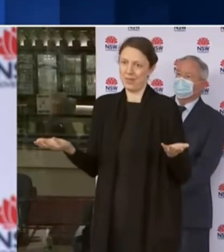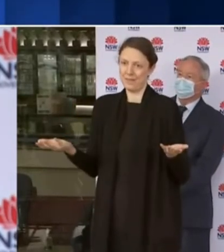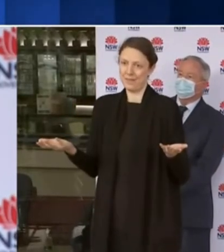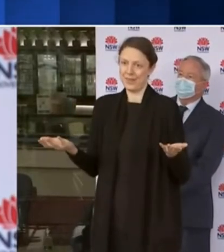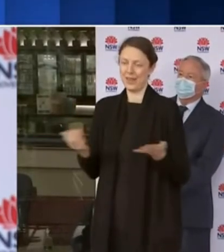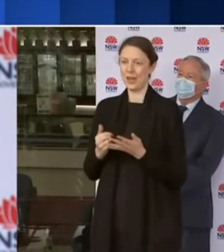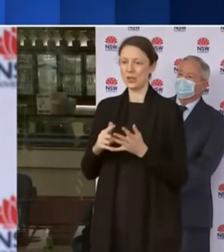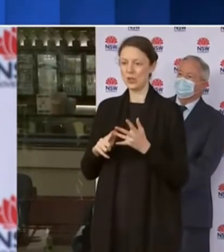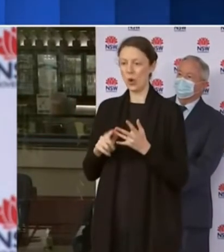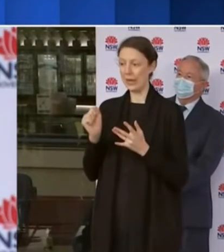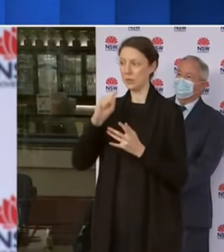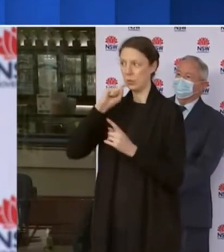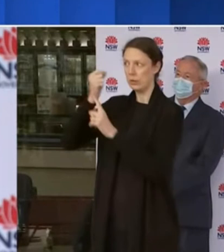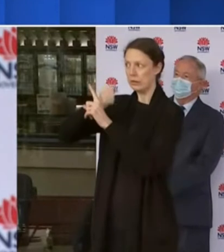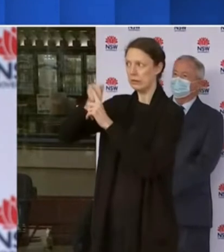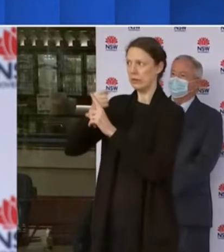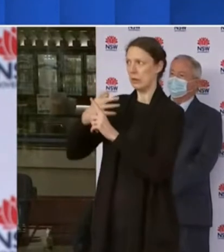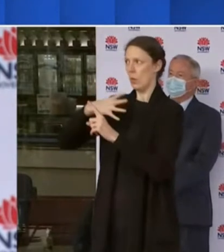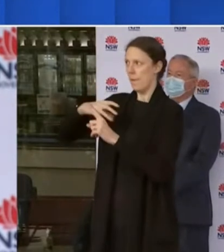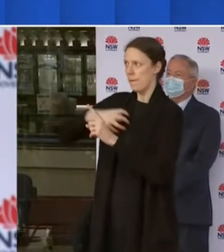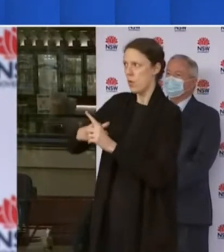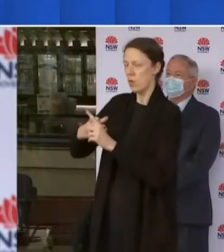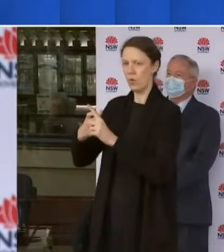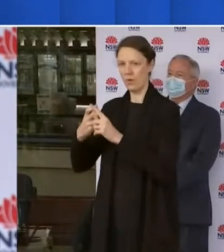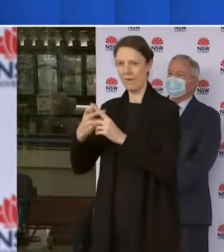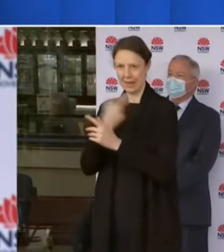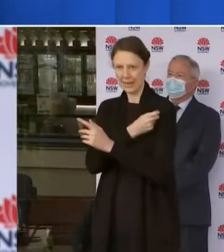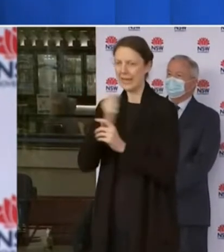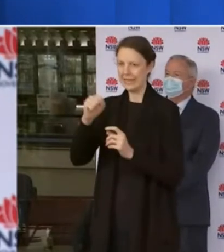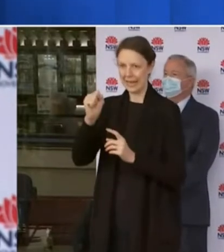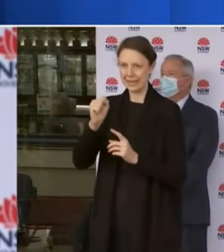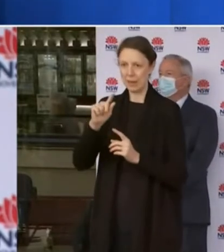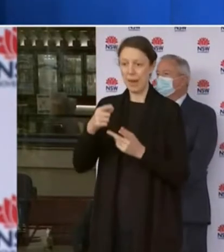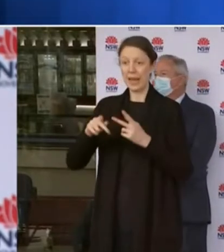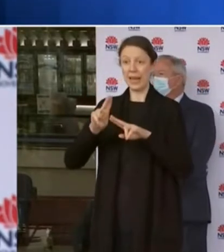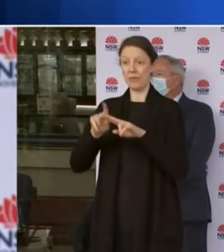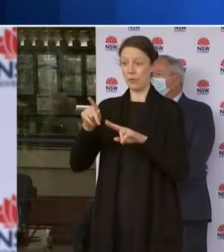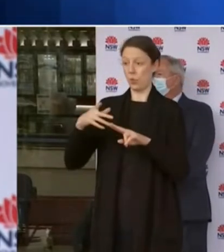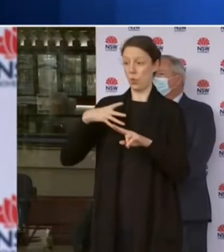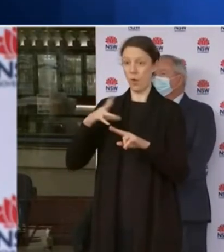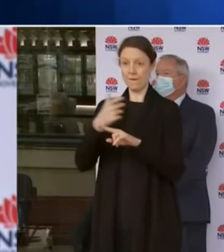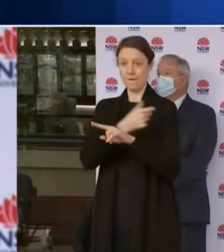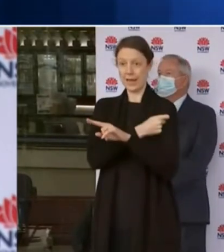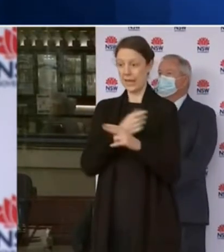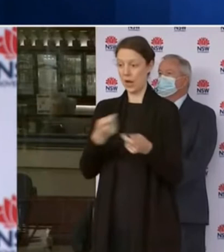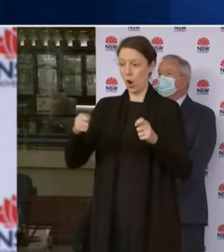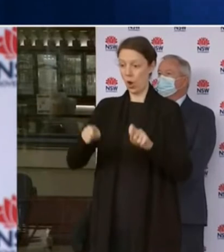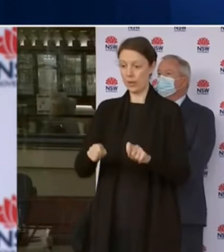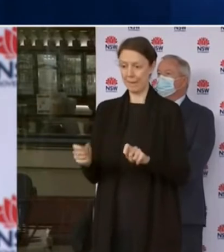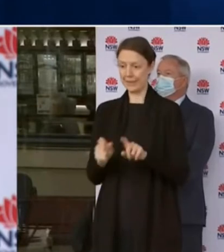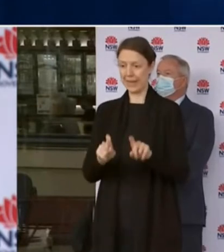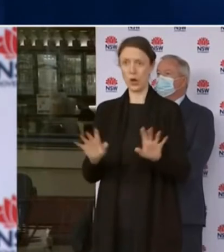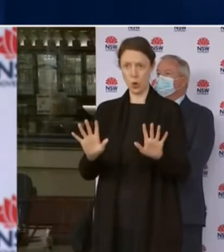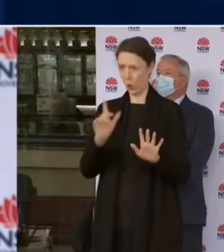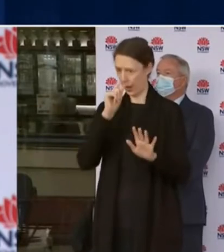do want to urge everybody who has signed up to get the vaccine, please don't let the lockdown stop you getting the vaccine. The only exception,